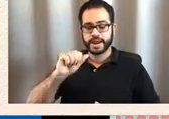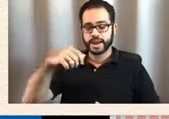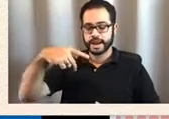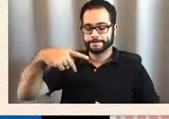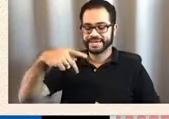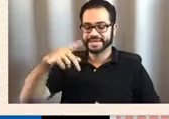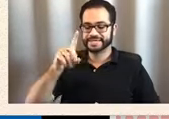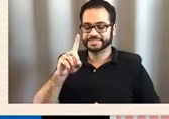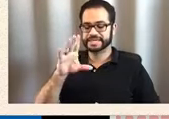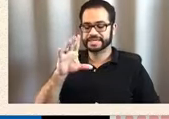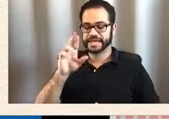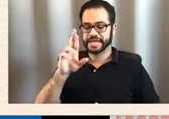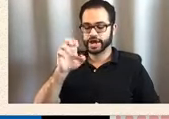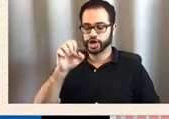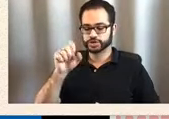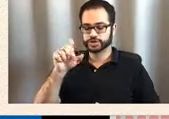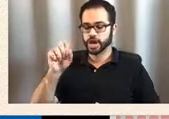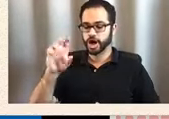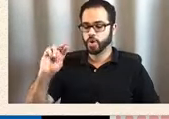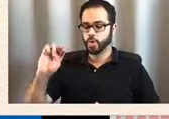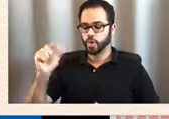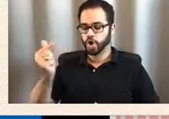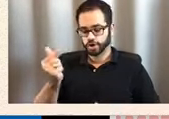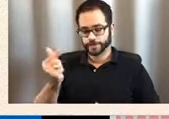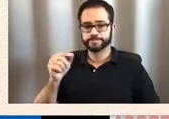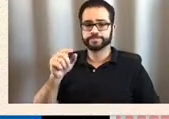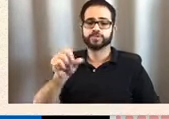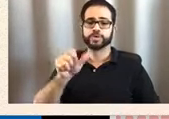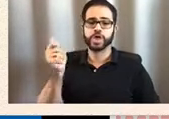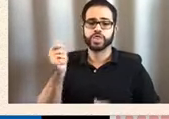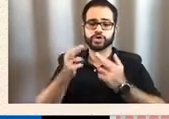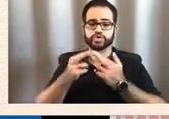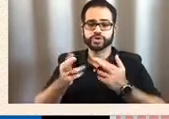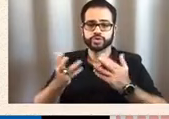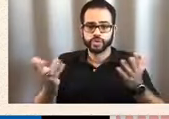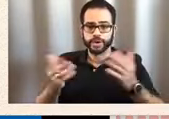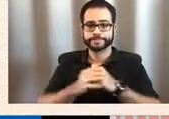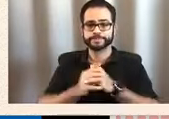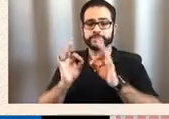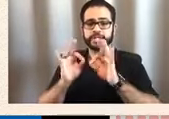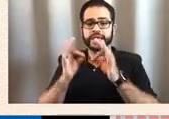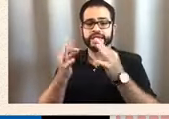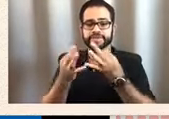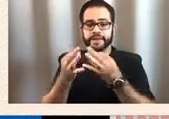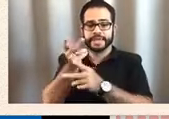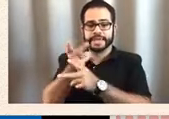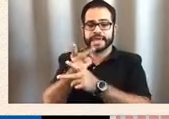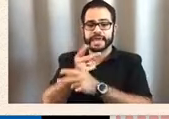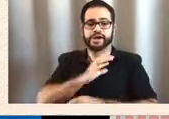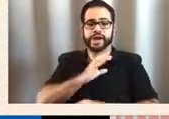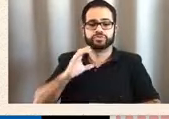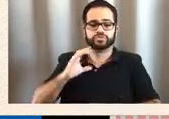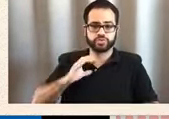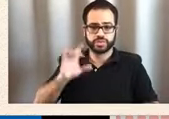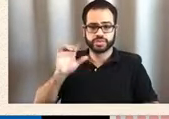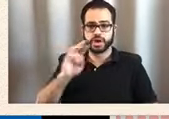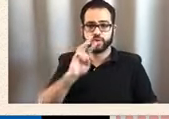apdcares.org. Another resource is the Family Care Council, and that website is